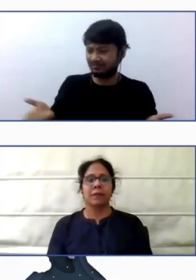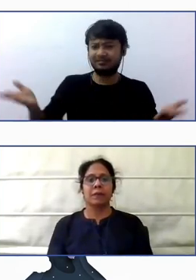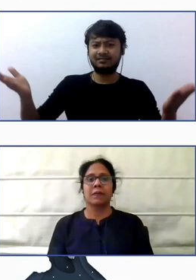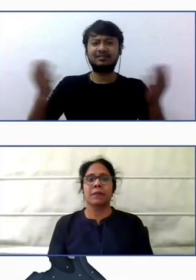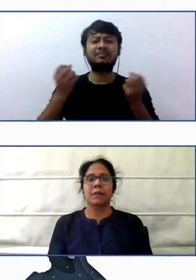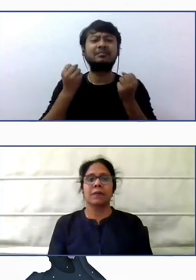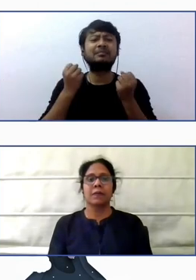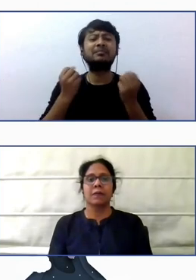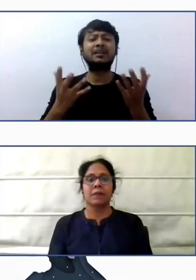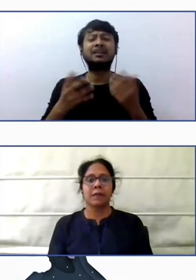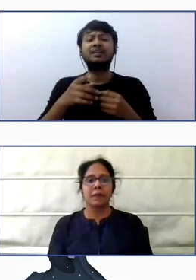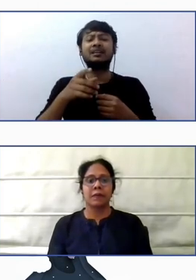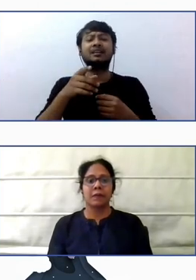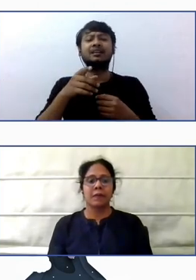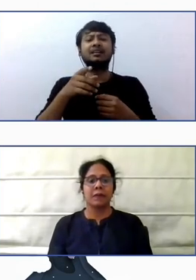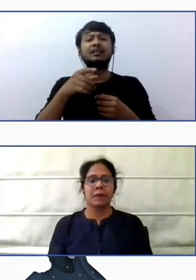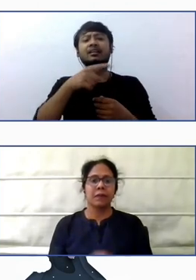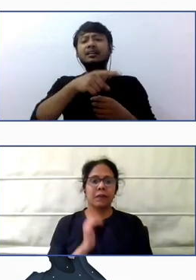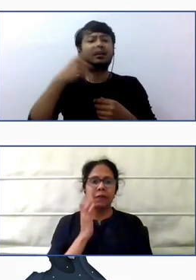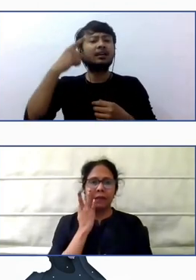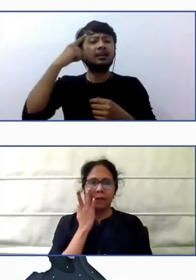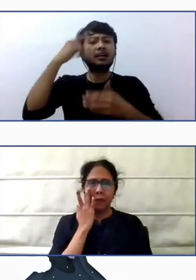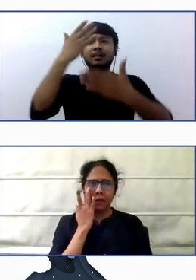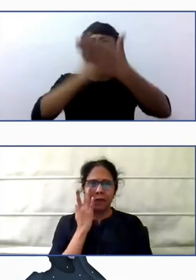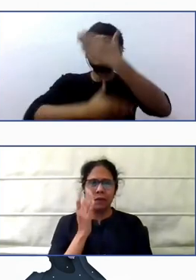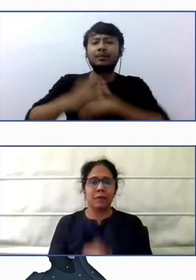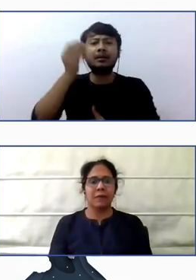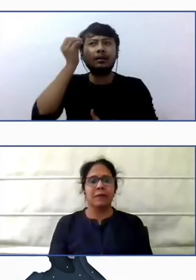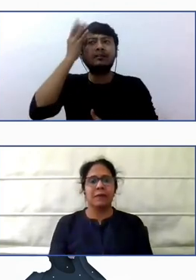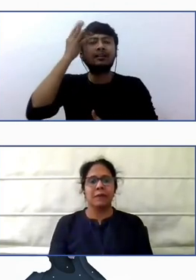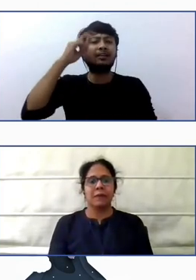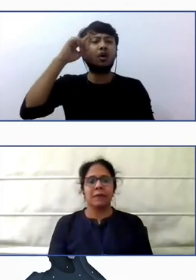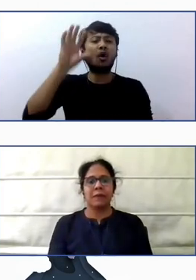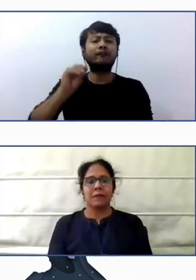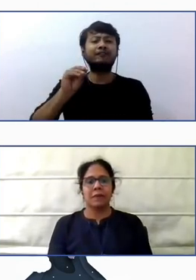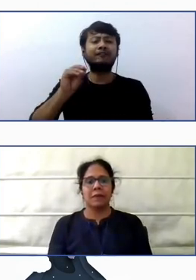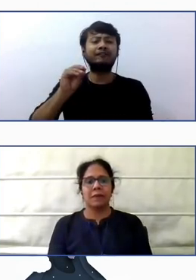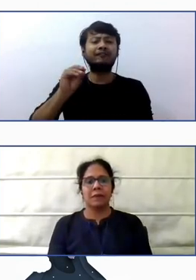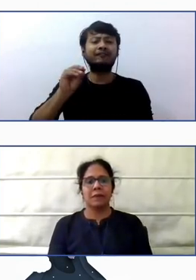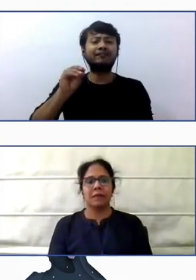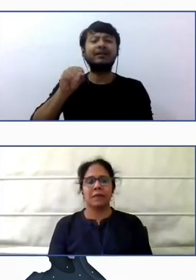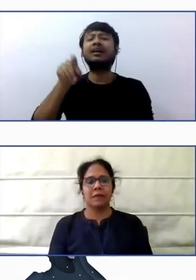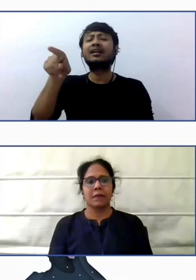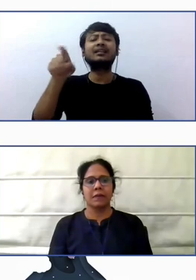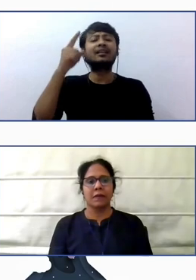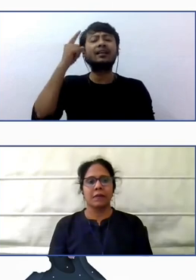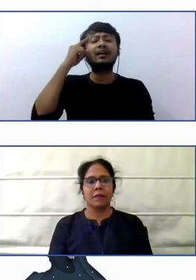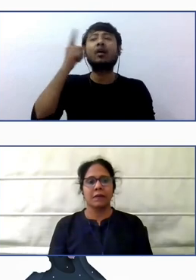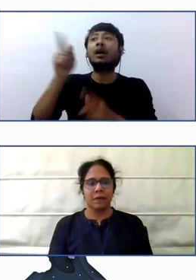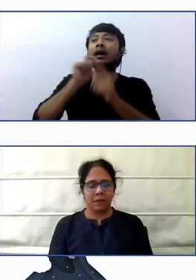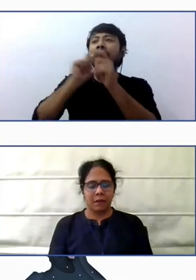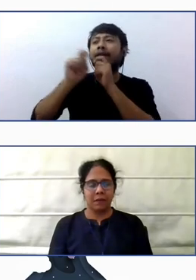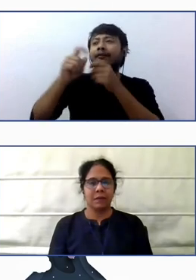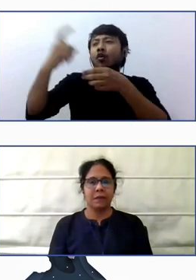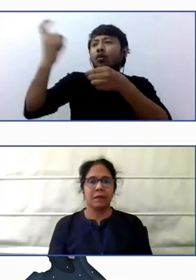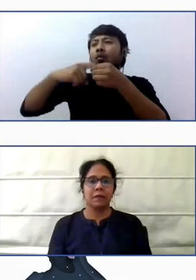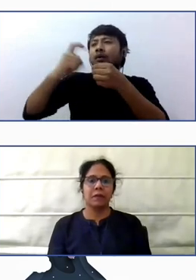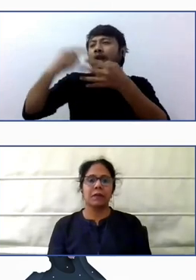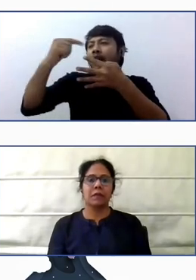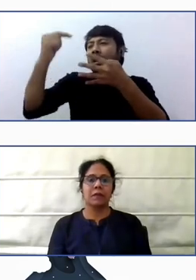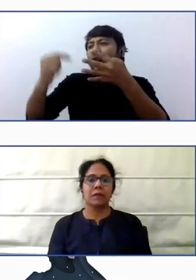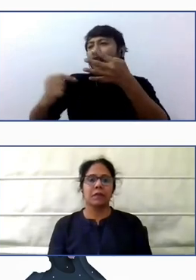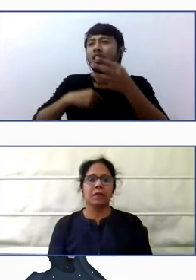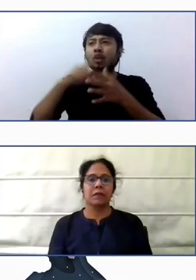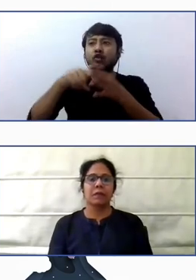about disability, all that we think of is, what is the question or what are the questions that the interviewer is going to ask me? Am I going to get this job or not? But